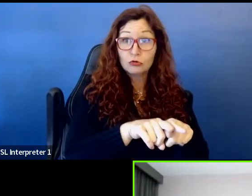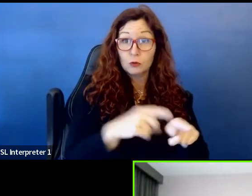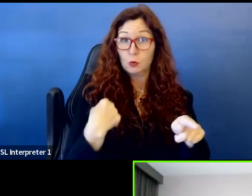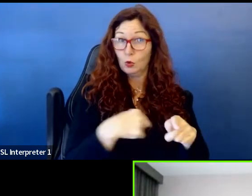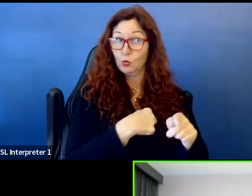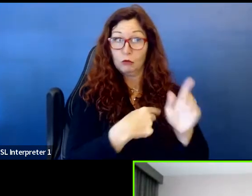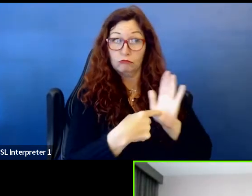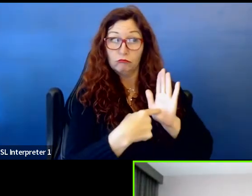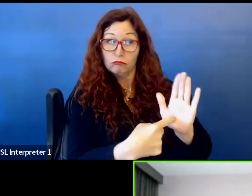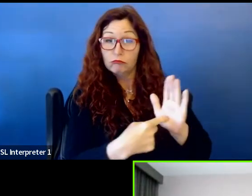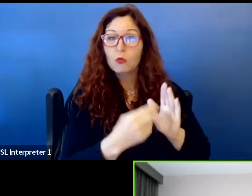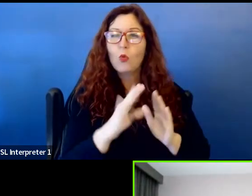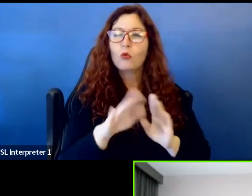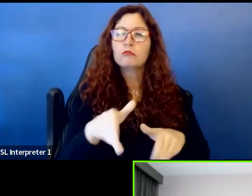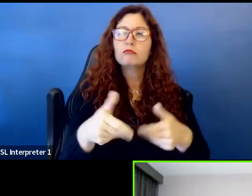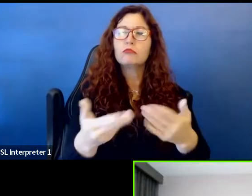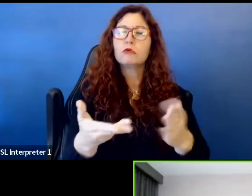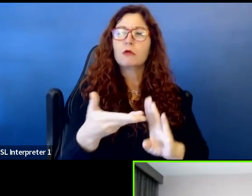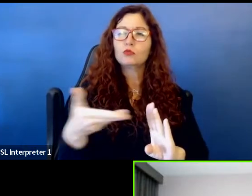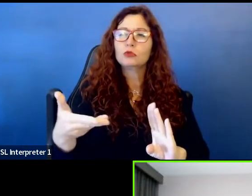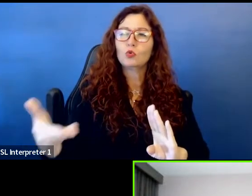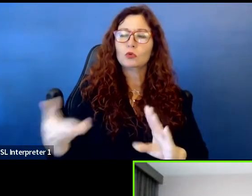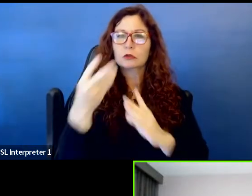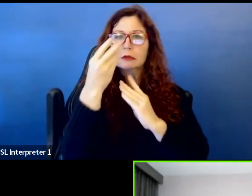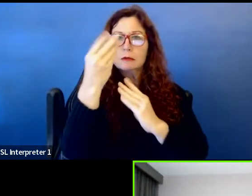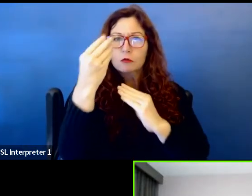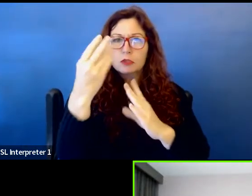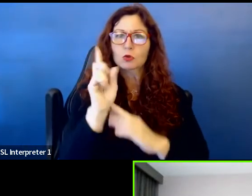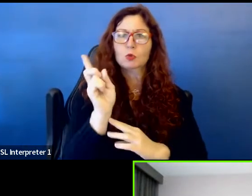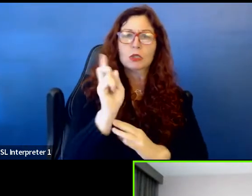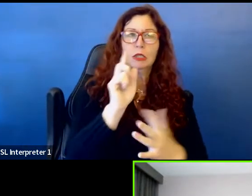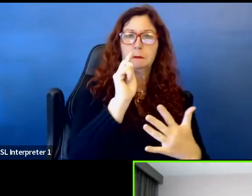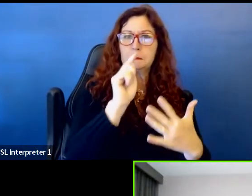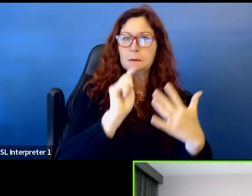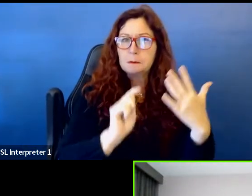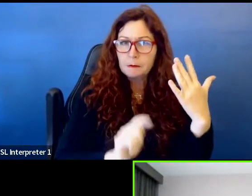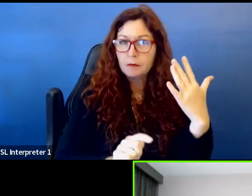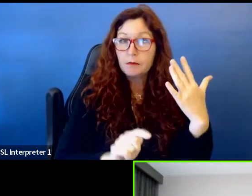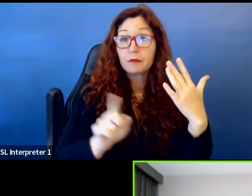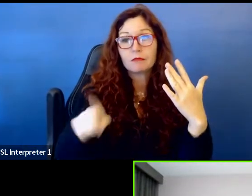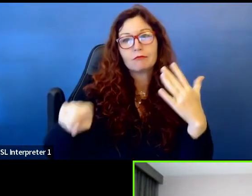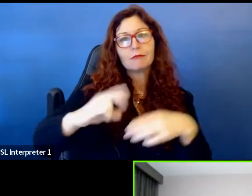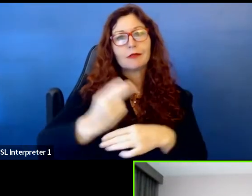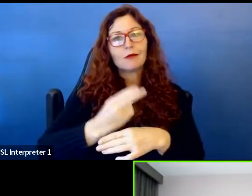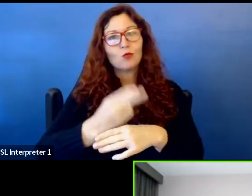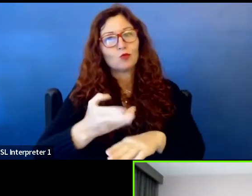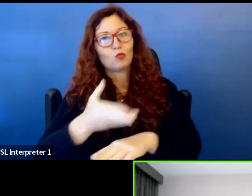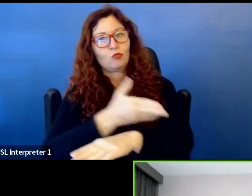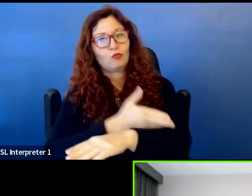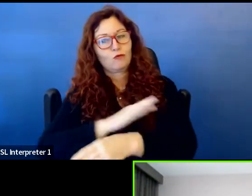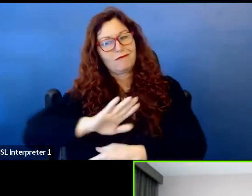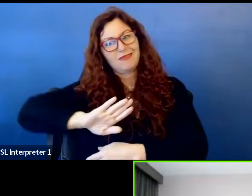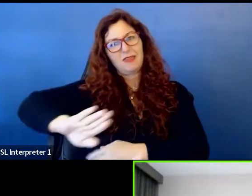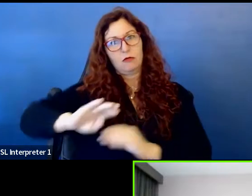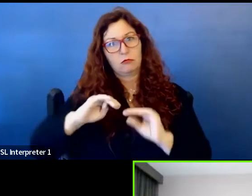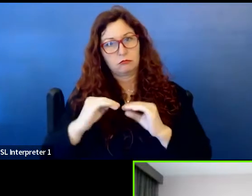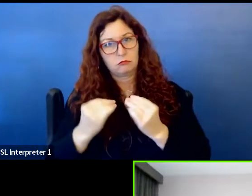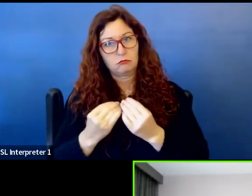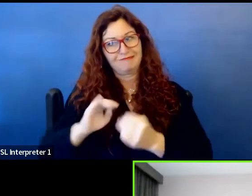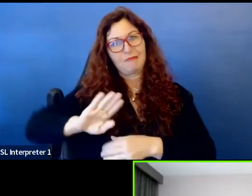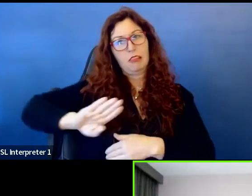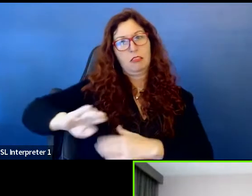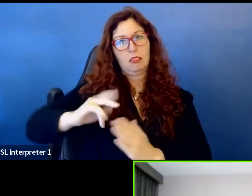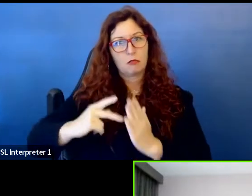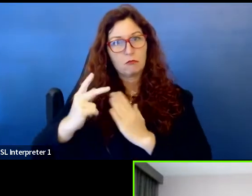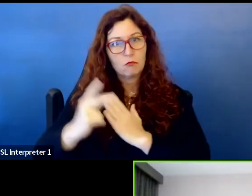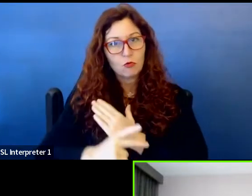people can turn to uh to uh improve their own programs so uh this is something that we don't